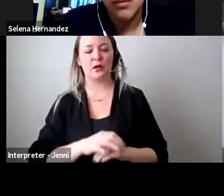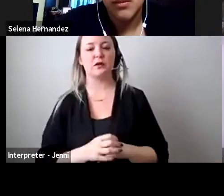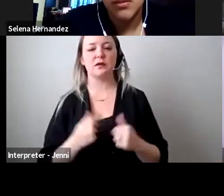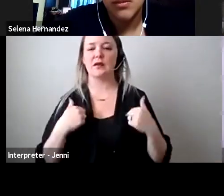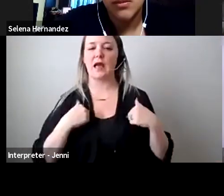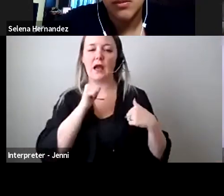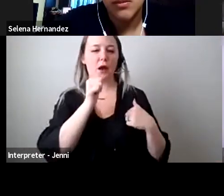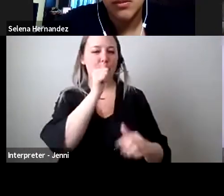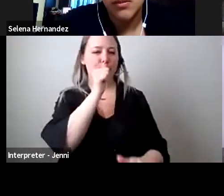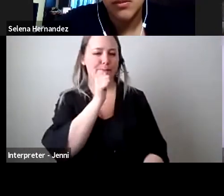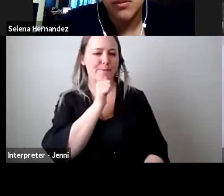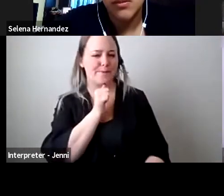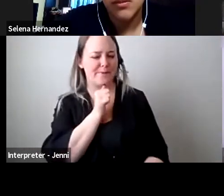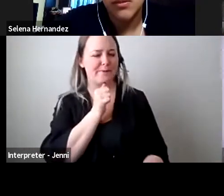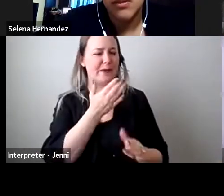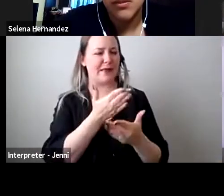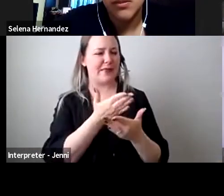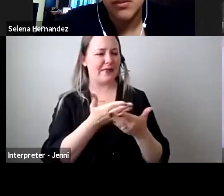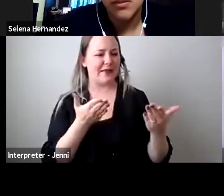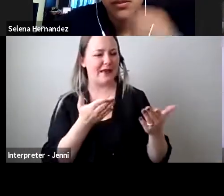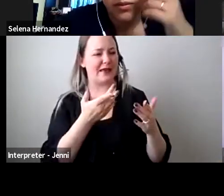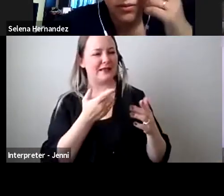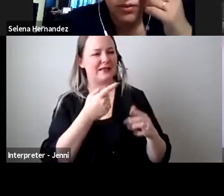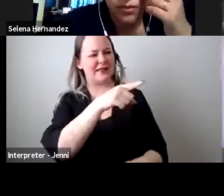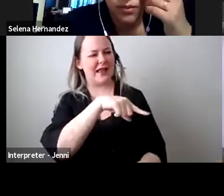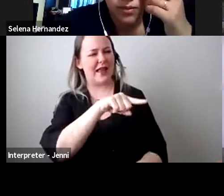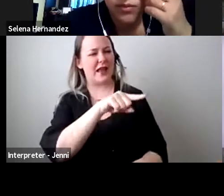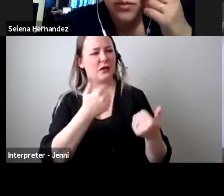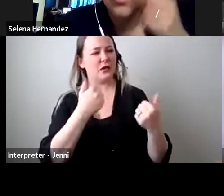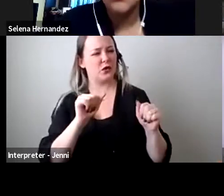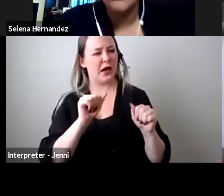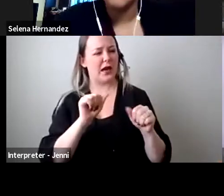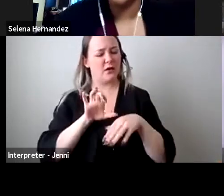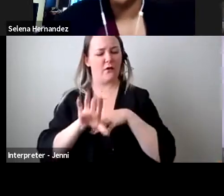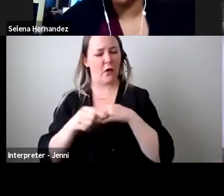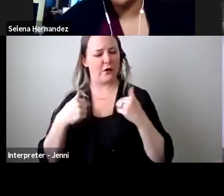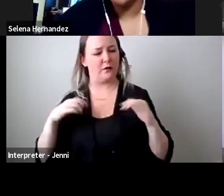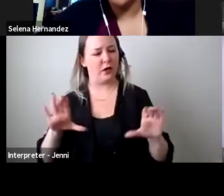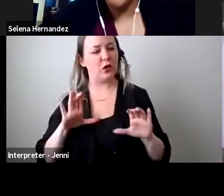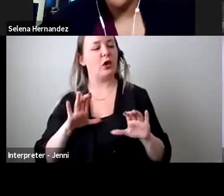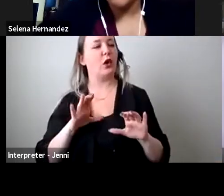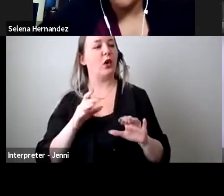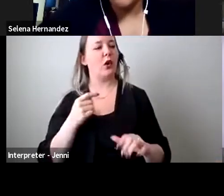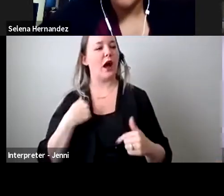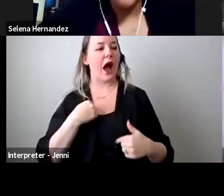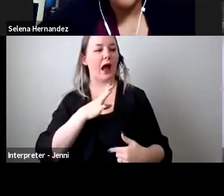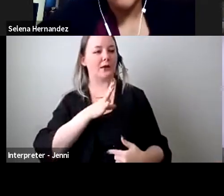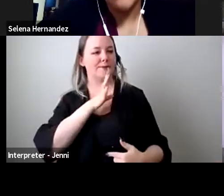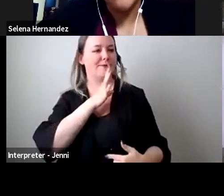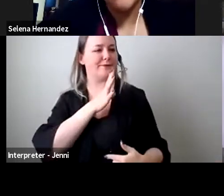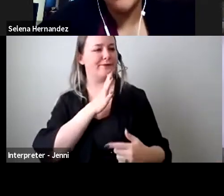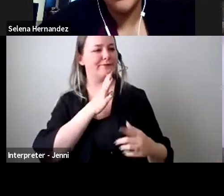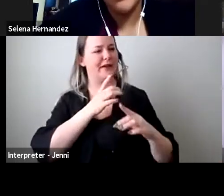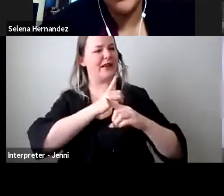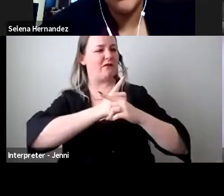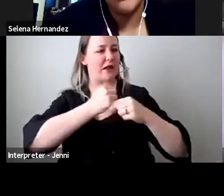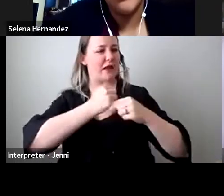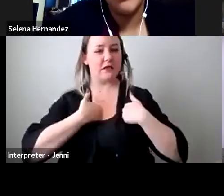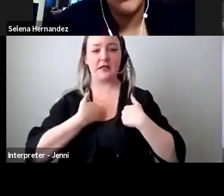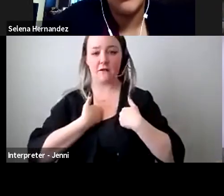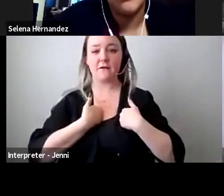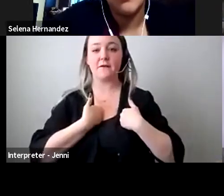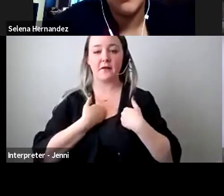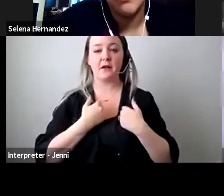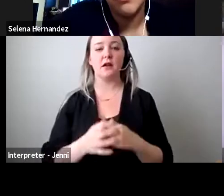that they was trying to make me do or how they make me feel. I always spoke about it. I always defended myself. I